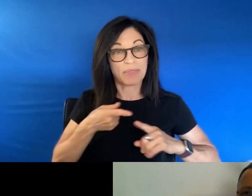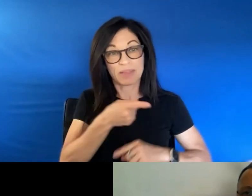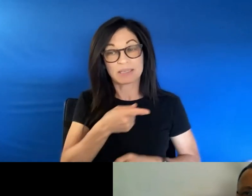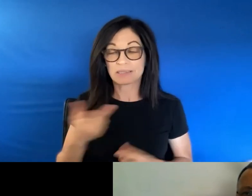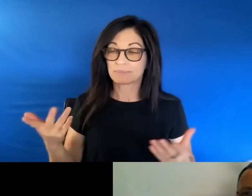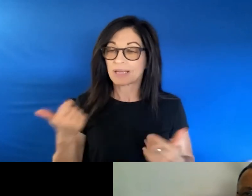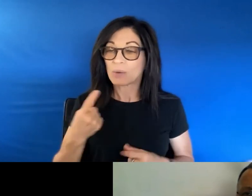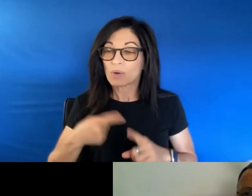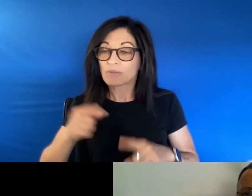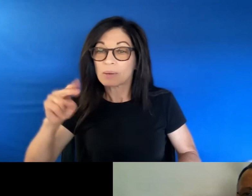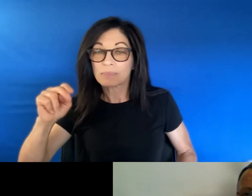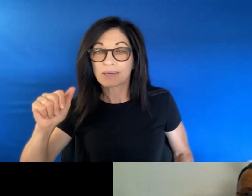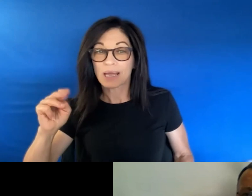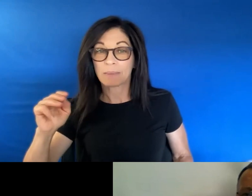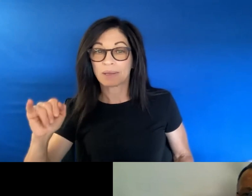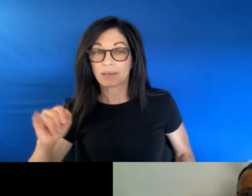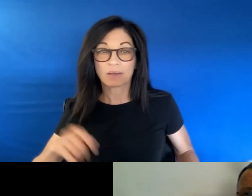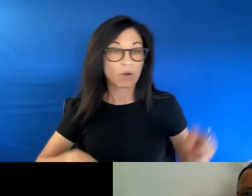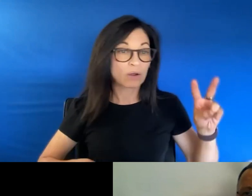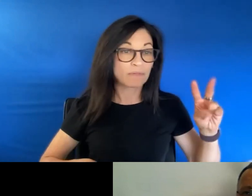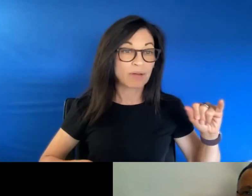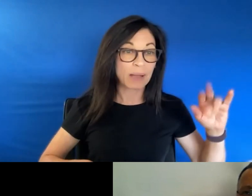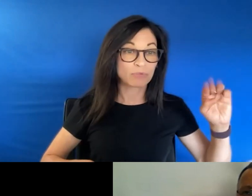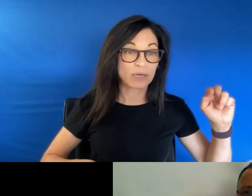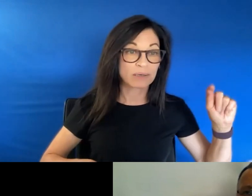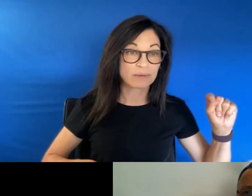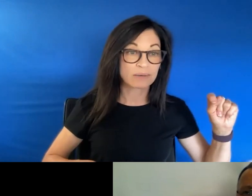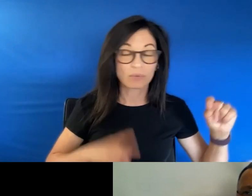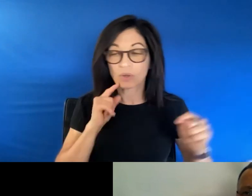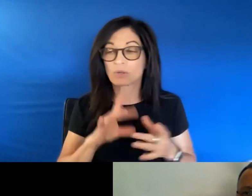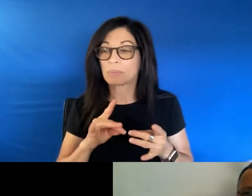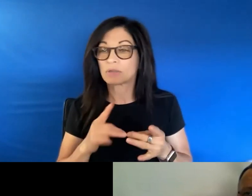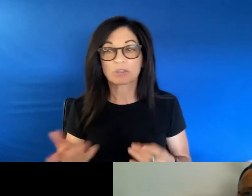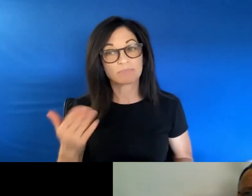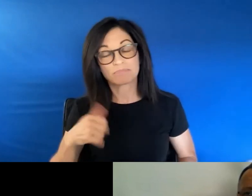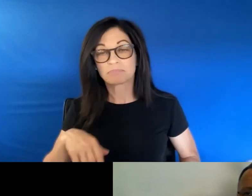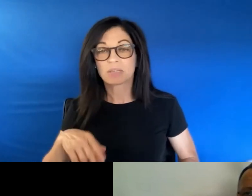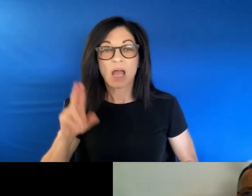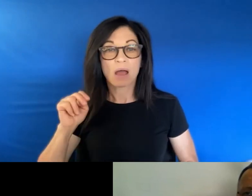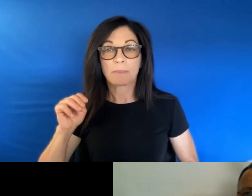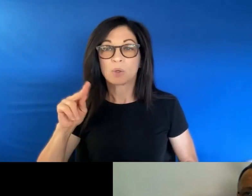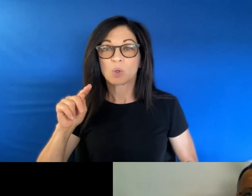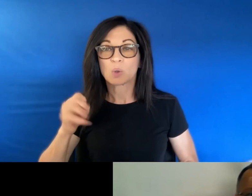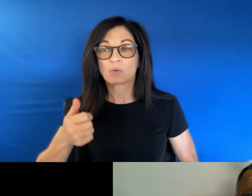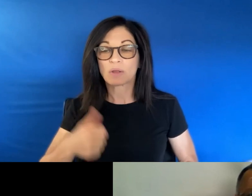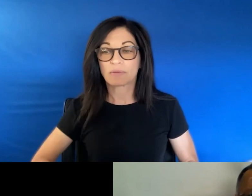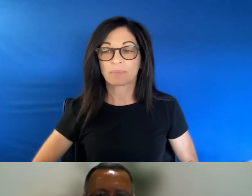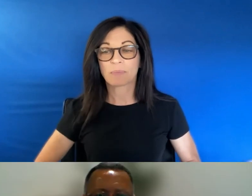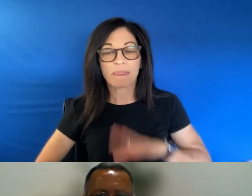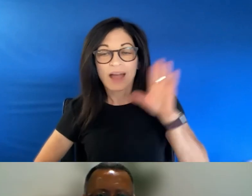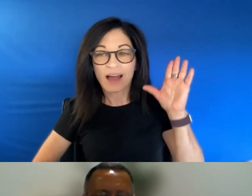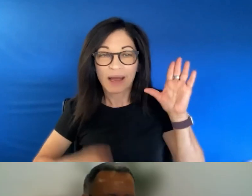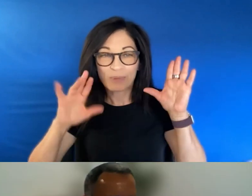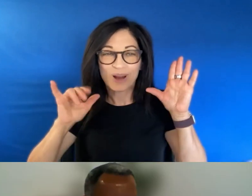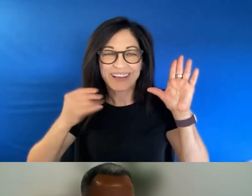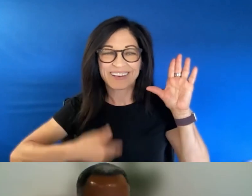anyone from NAMI or from Vibrant that would like to just make a comment? Just come off of mute, please. Hi, Brian. This is Laura